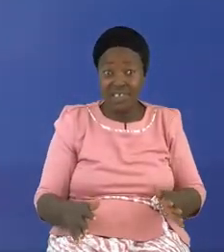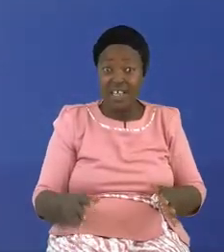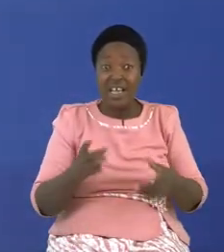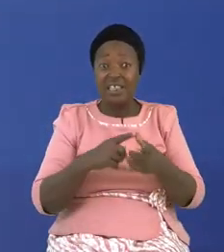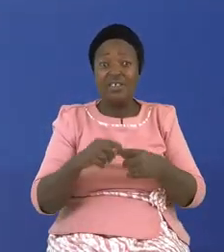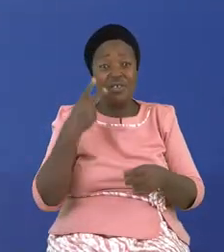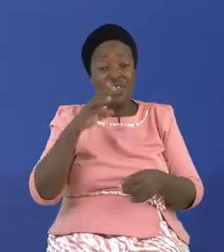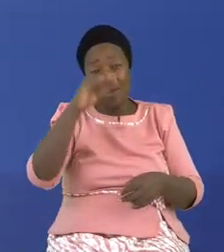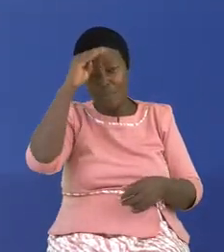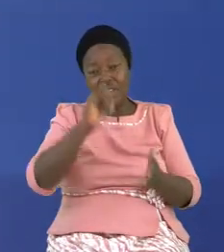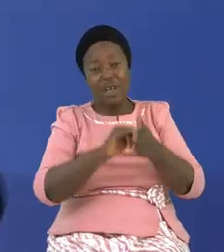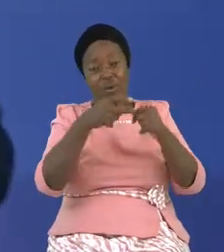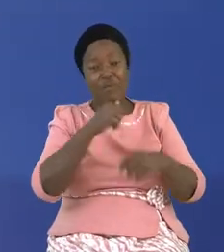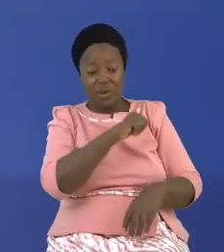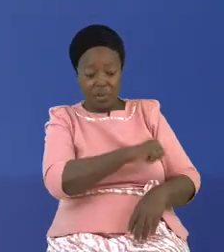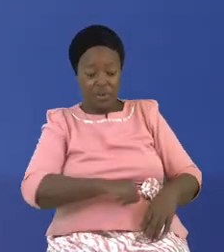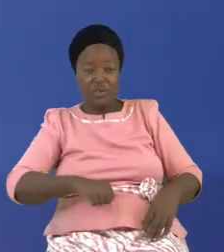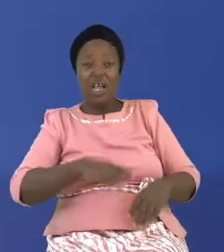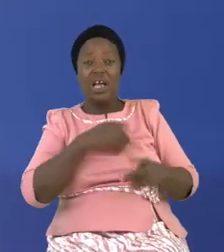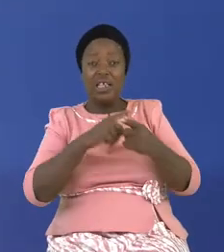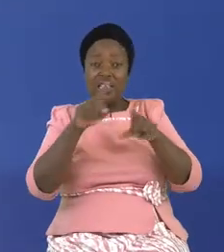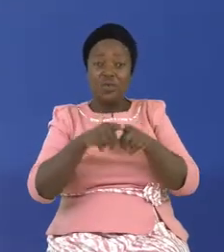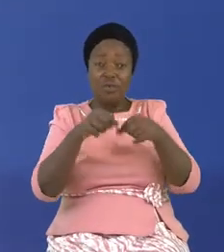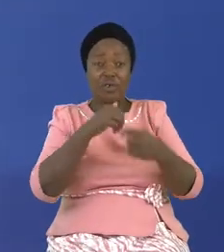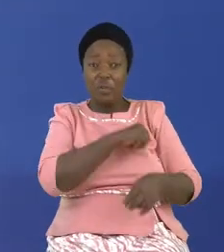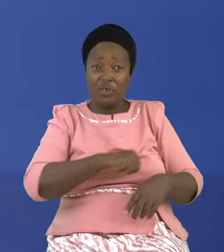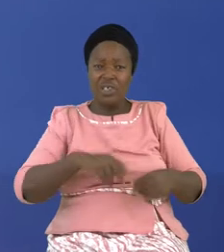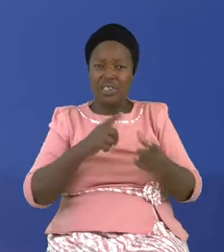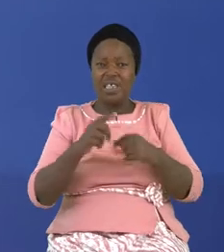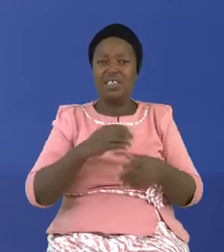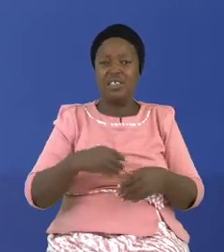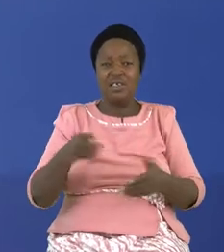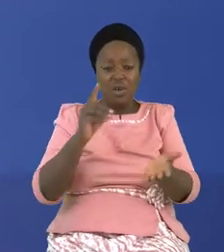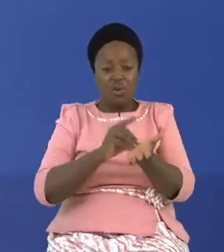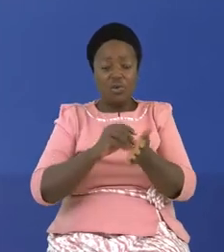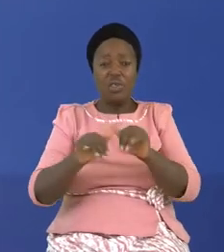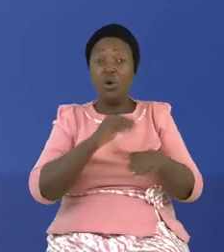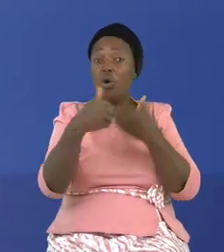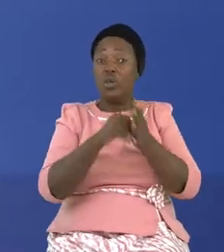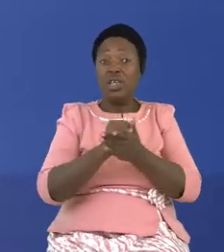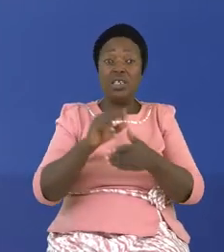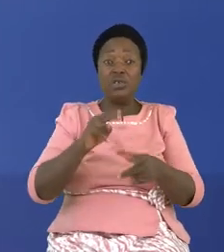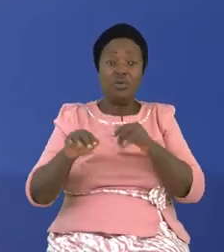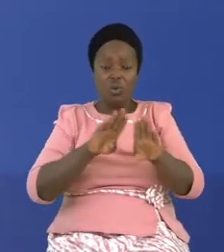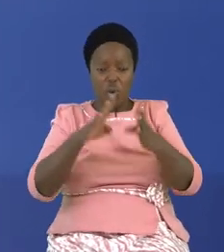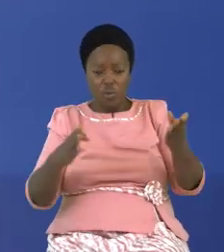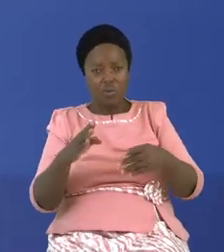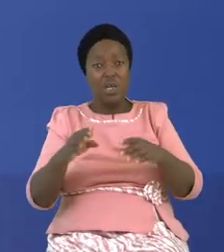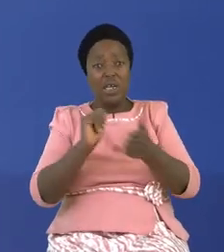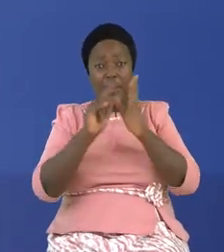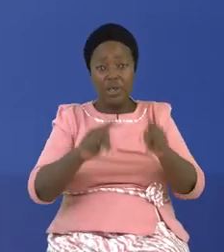operation. And then as he went for operation, the doctor did all that he needed to do, opened him up, and